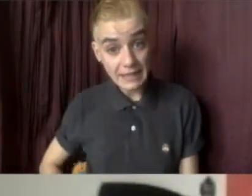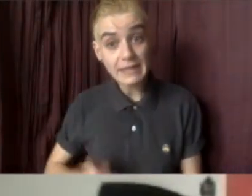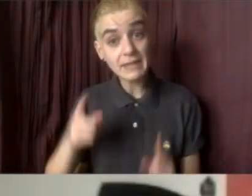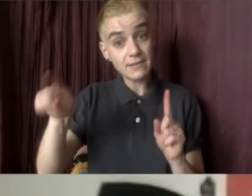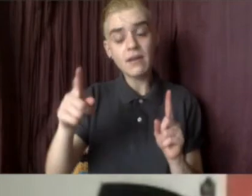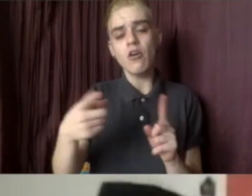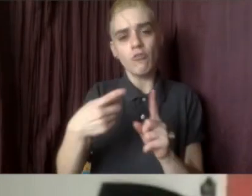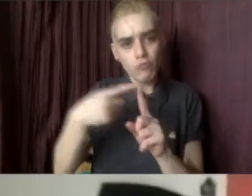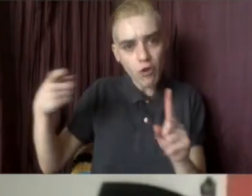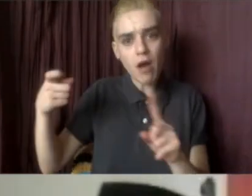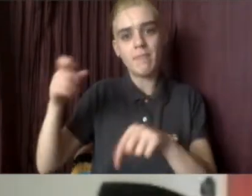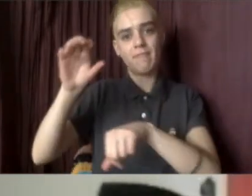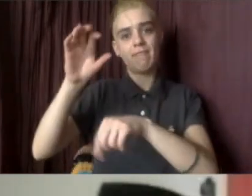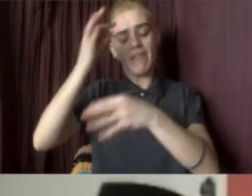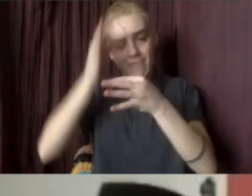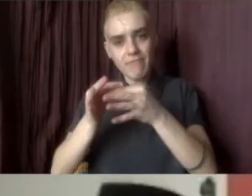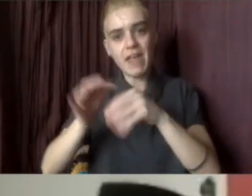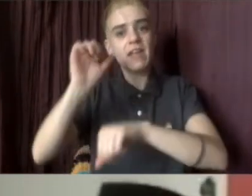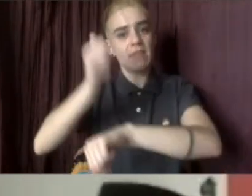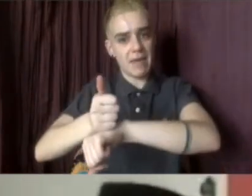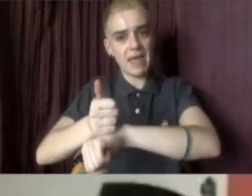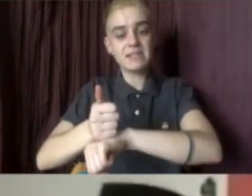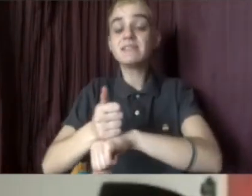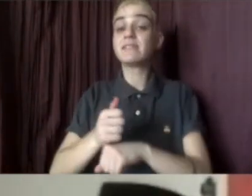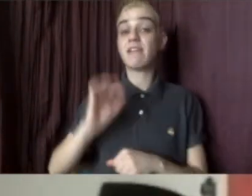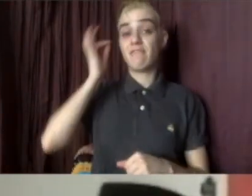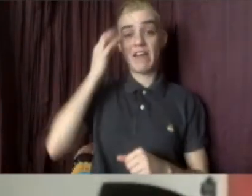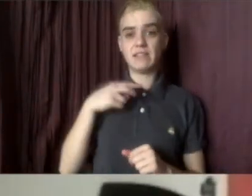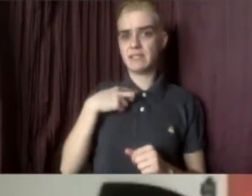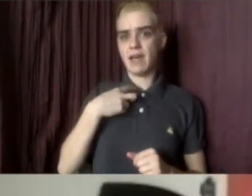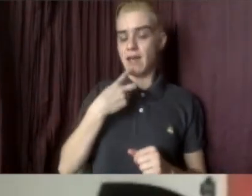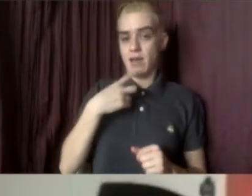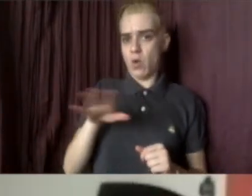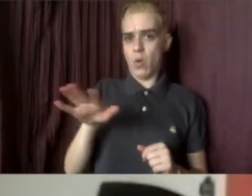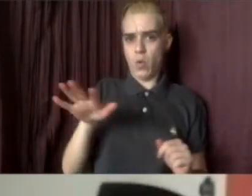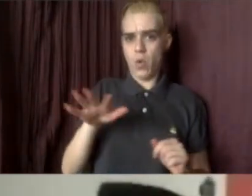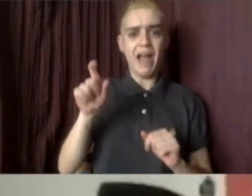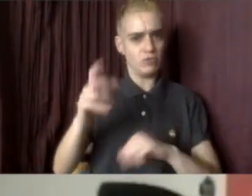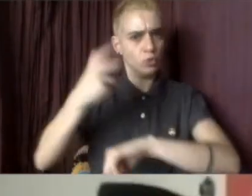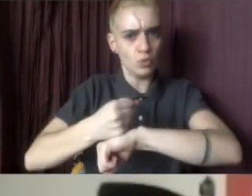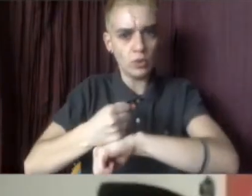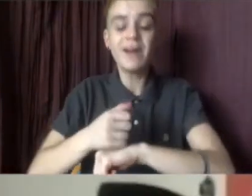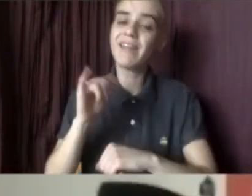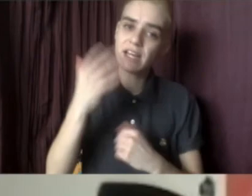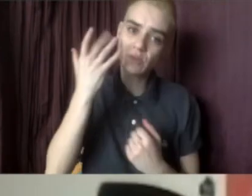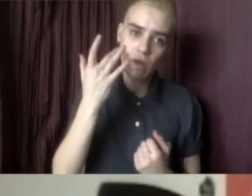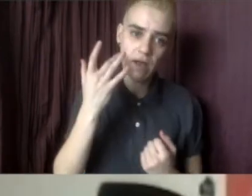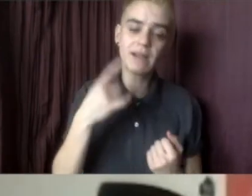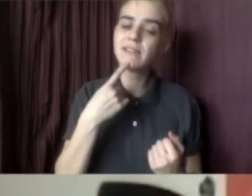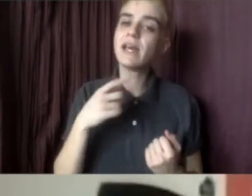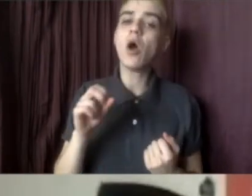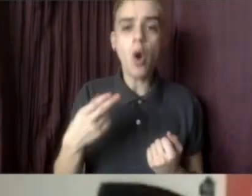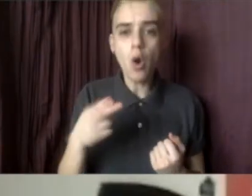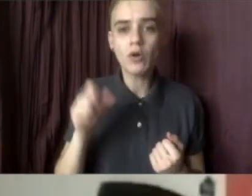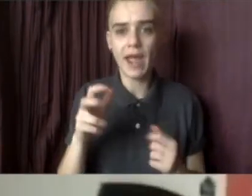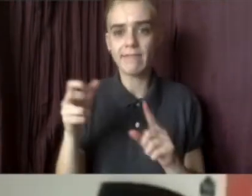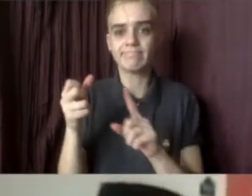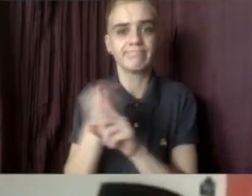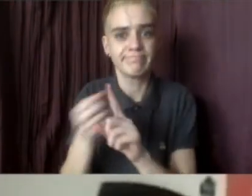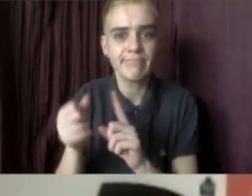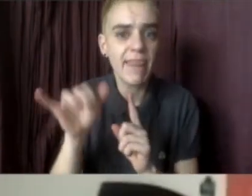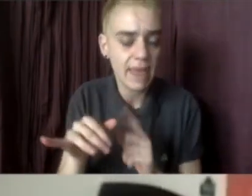gotten two organizations that have ever been called out about overusing, right, lobbying. And they were